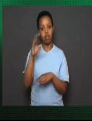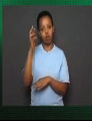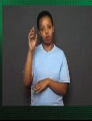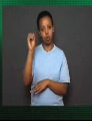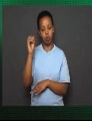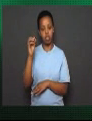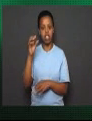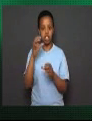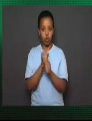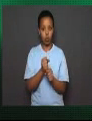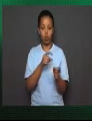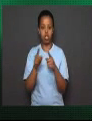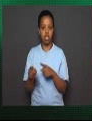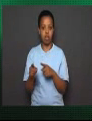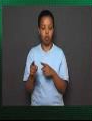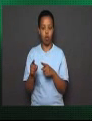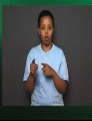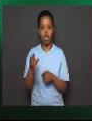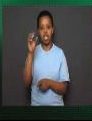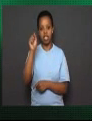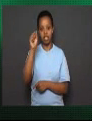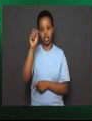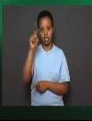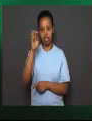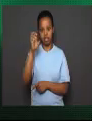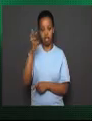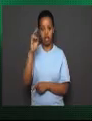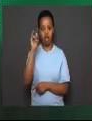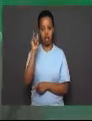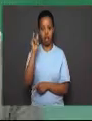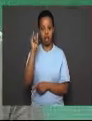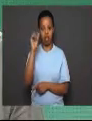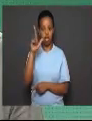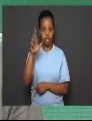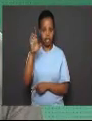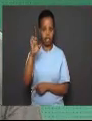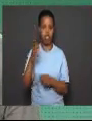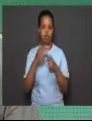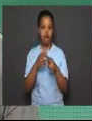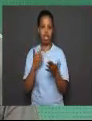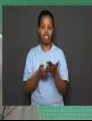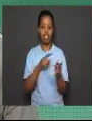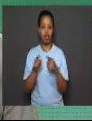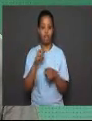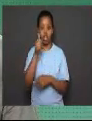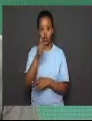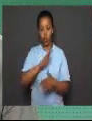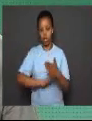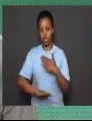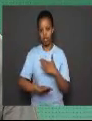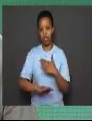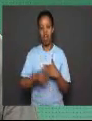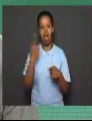means that they are incapable of having children of their own. So far, we